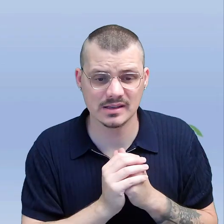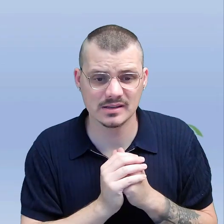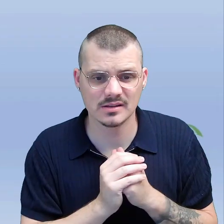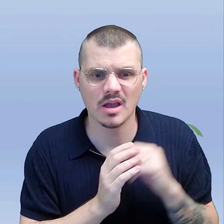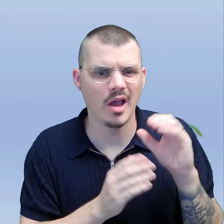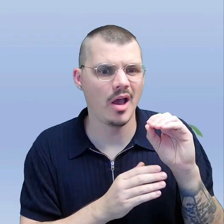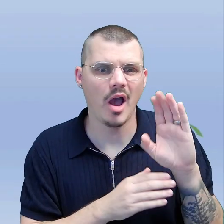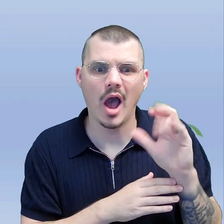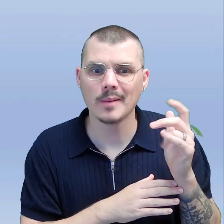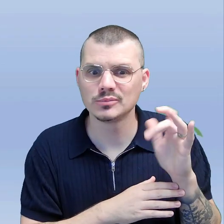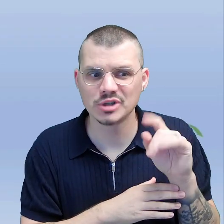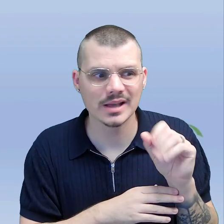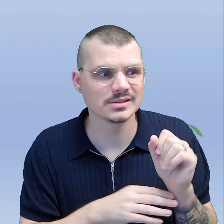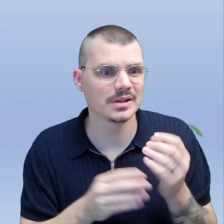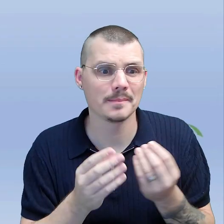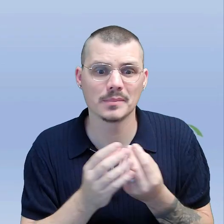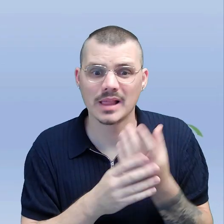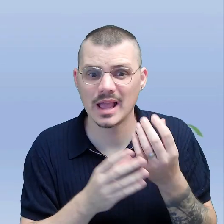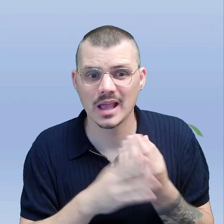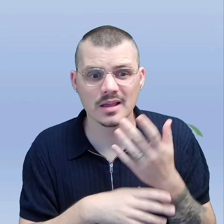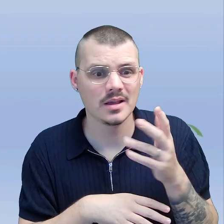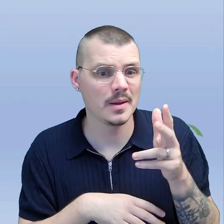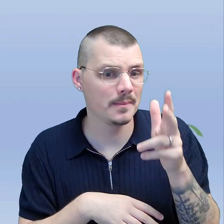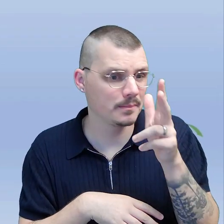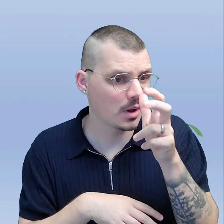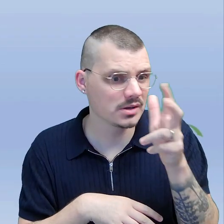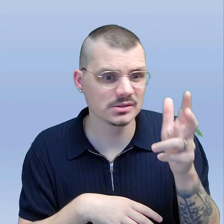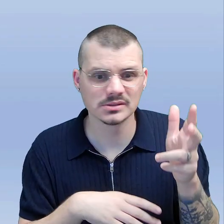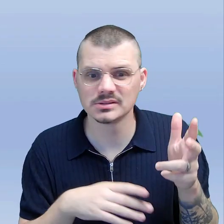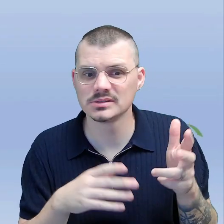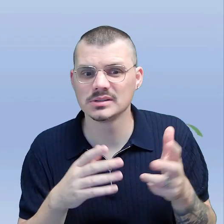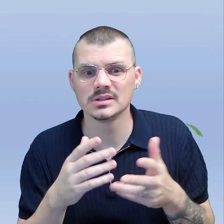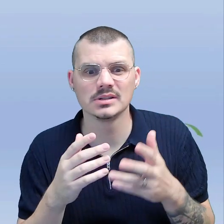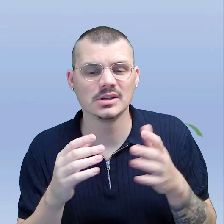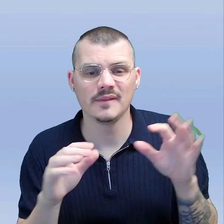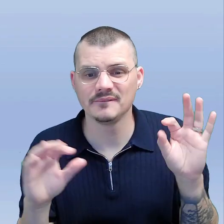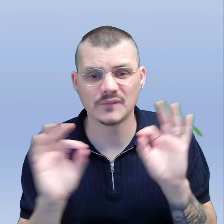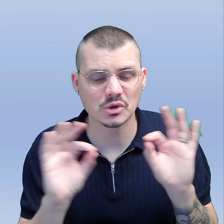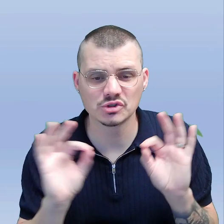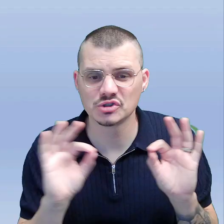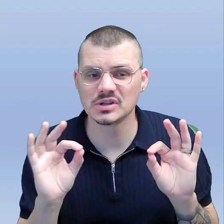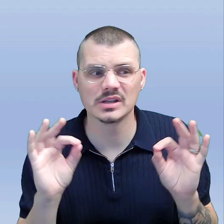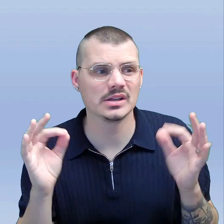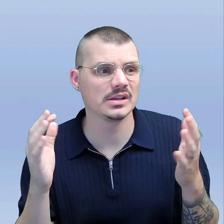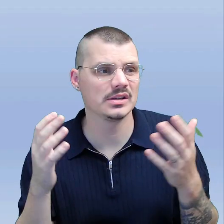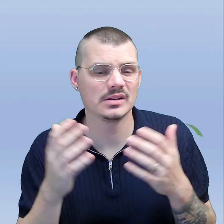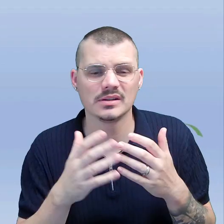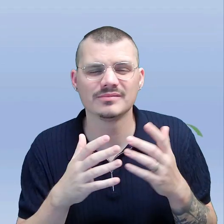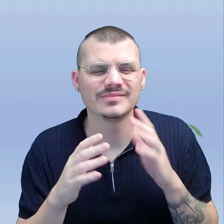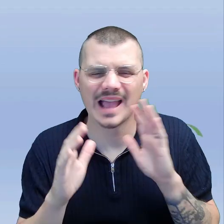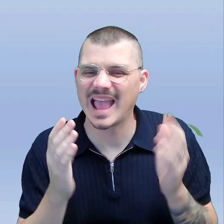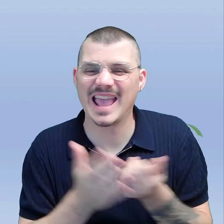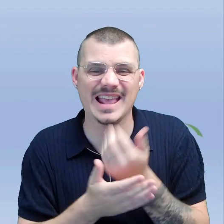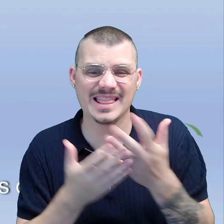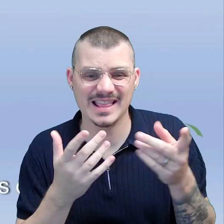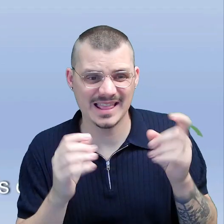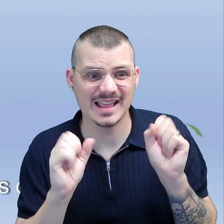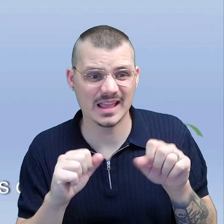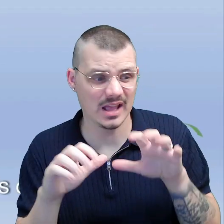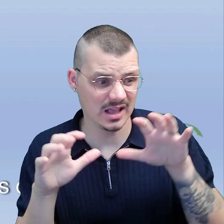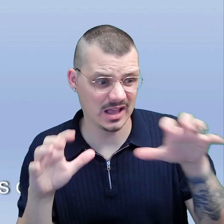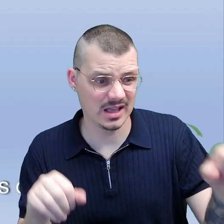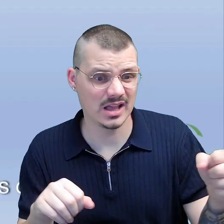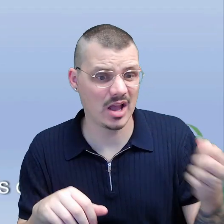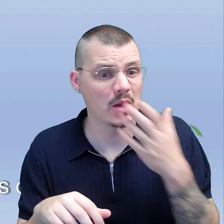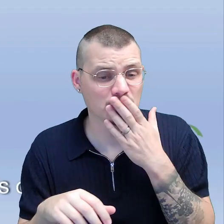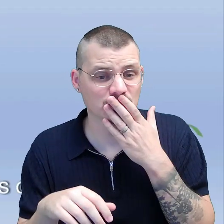consume everything, objects, plant life, bugs, pieces of furniture, upholstery, basically